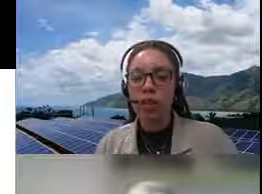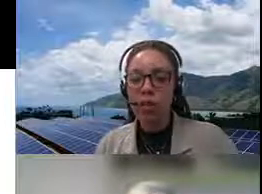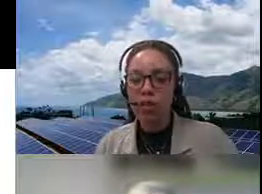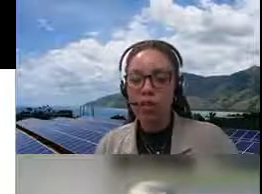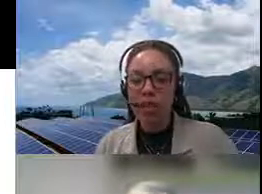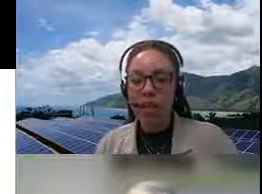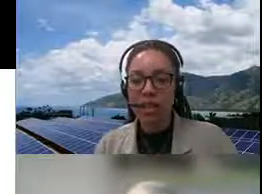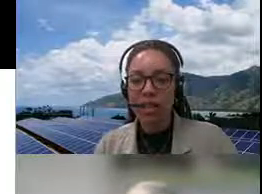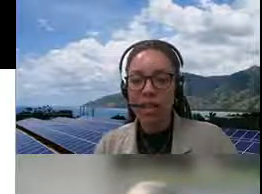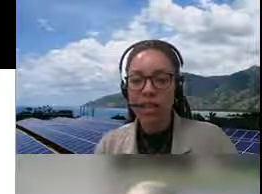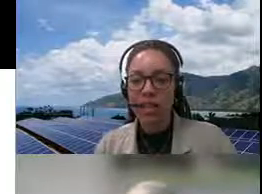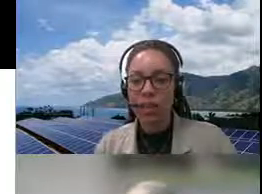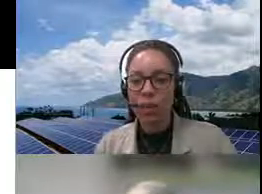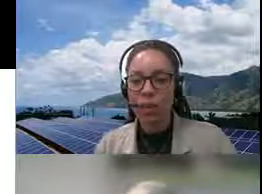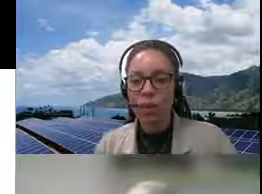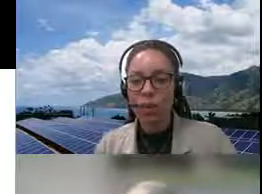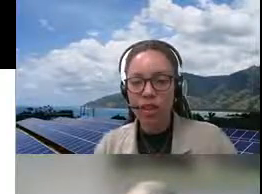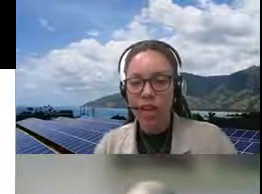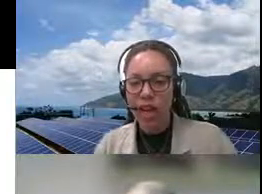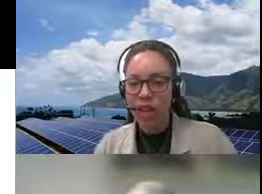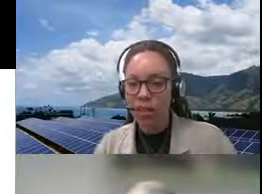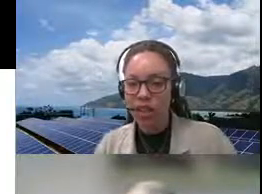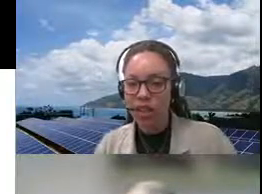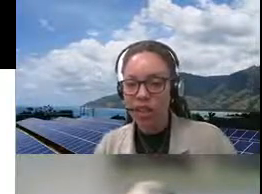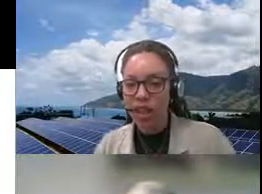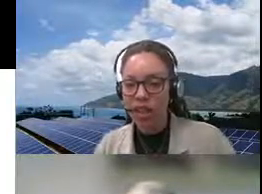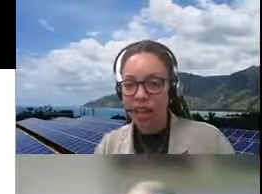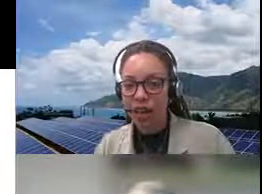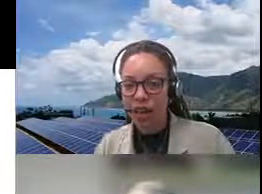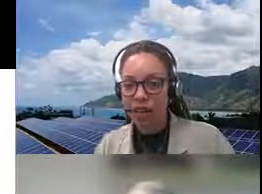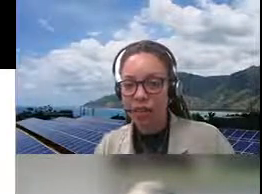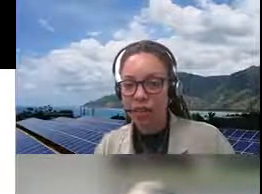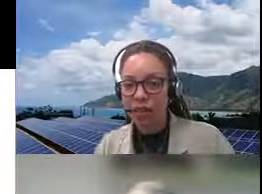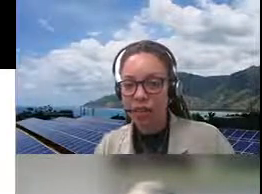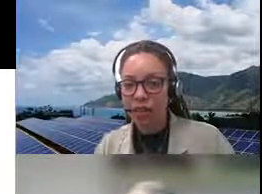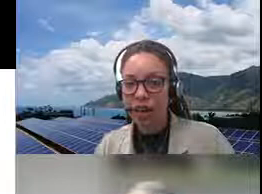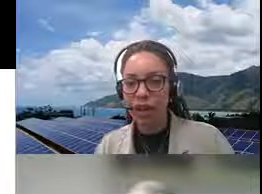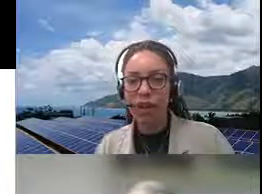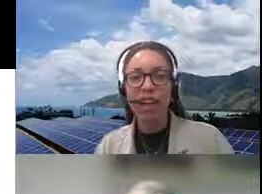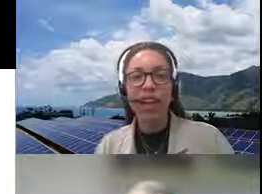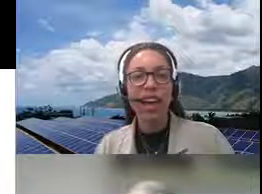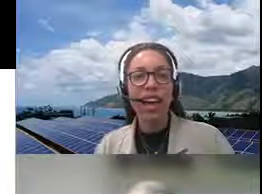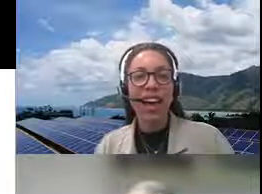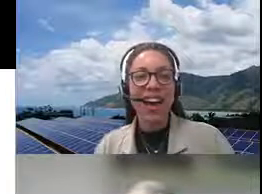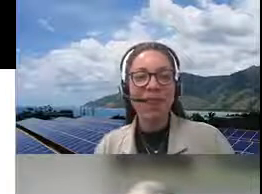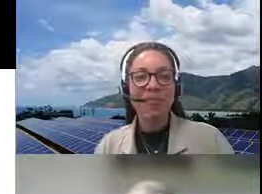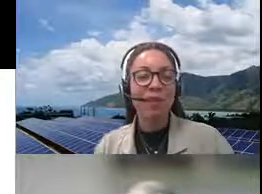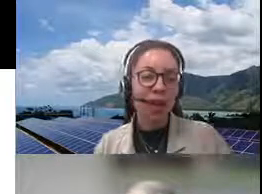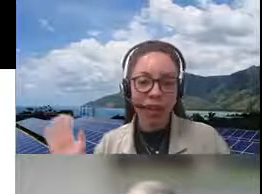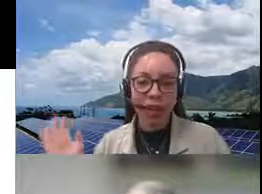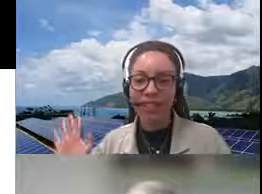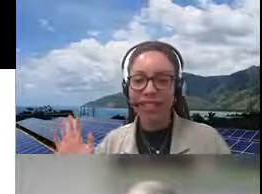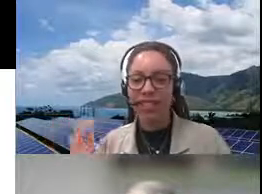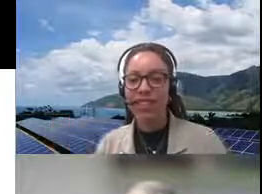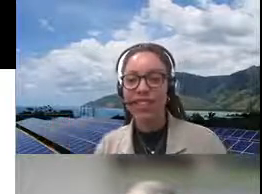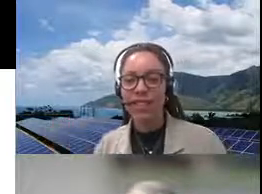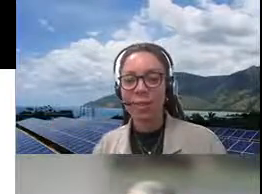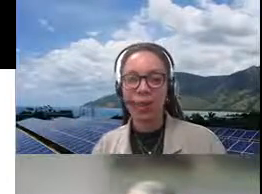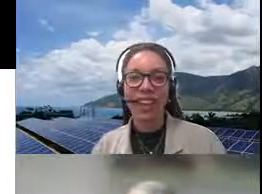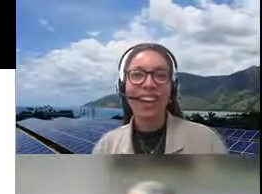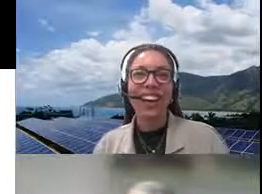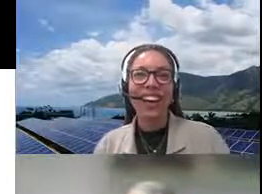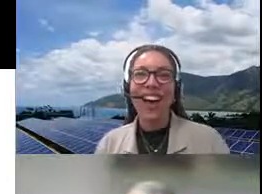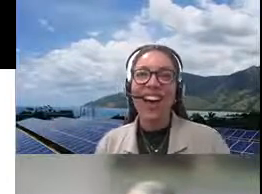So I thought I might just go back to basics so that we're all on the same page, because it can get quite confusing very quickly. A microgrid